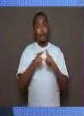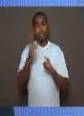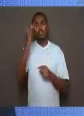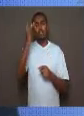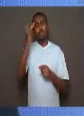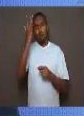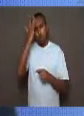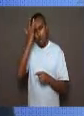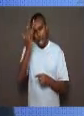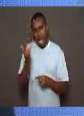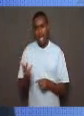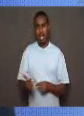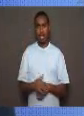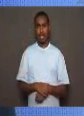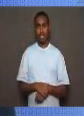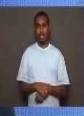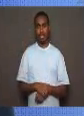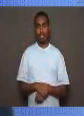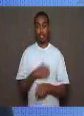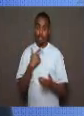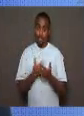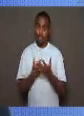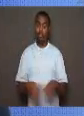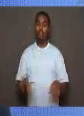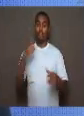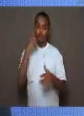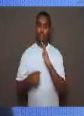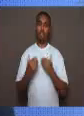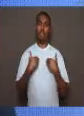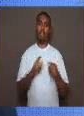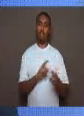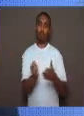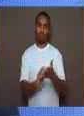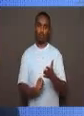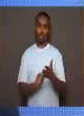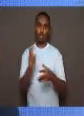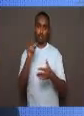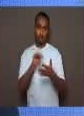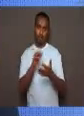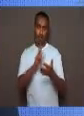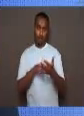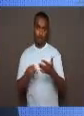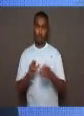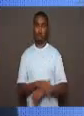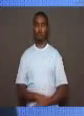why. This will be very valuable when it comes to writing the review.